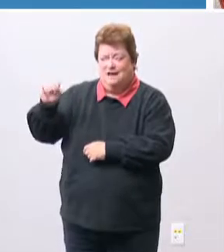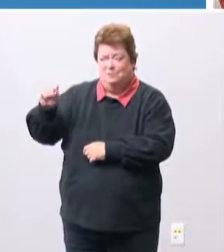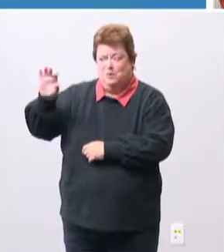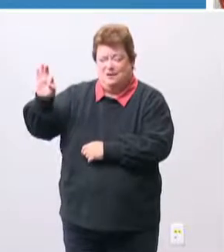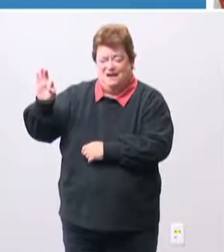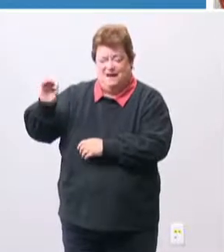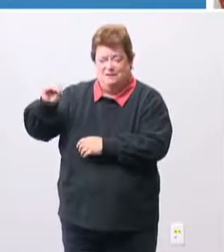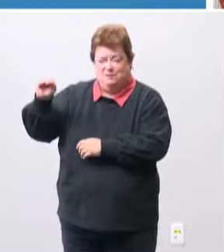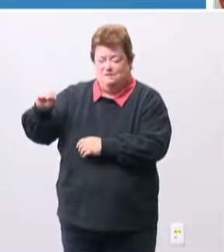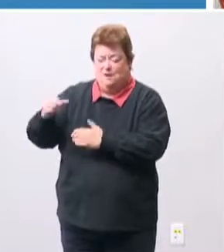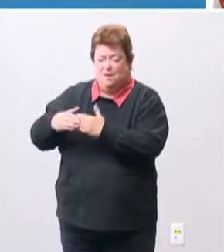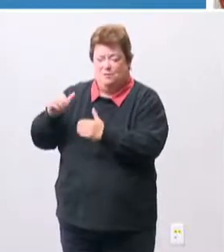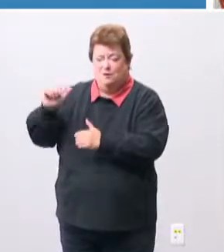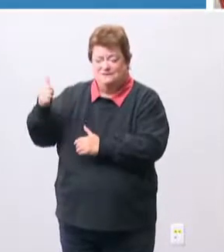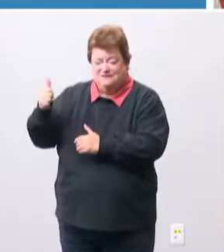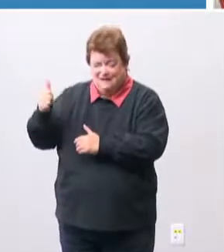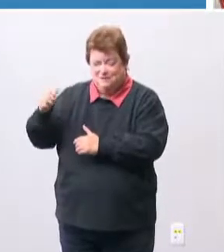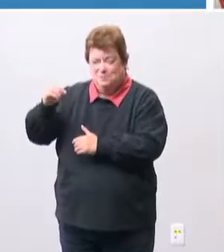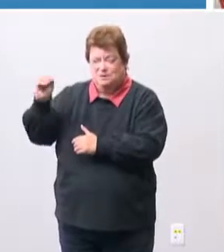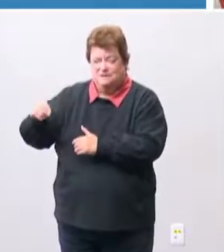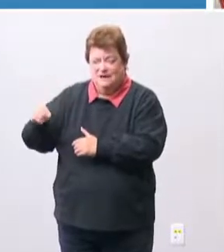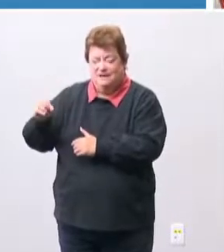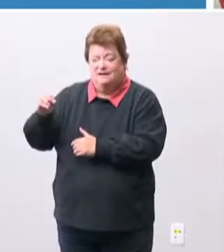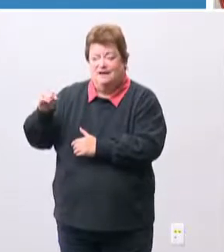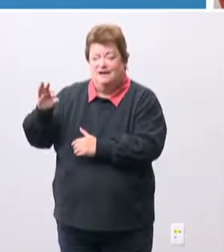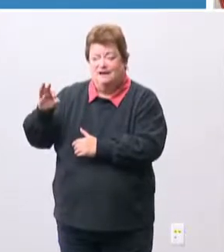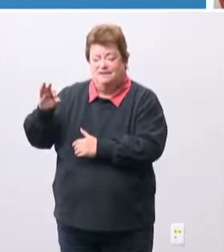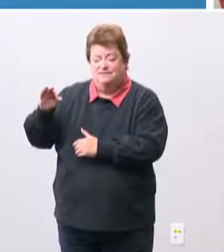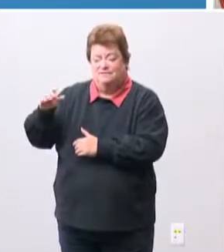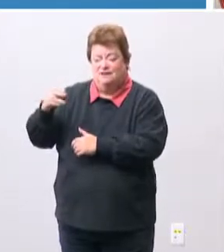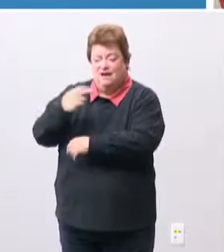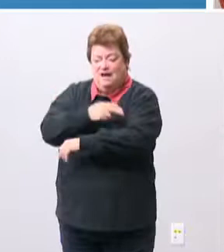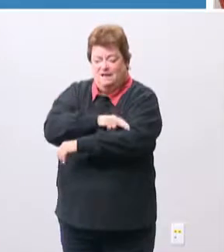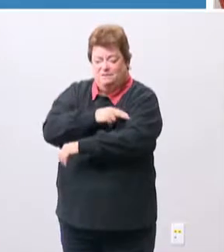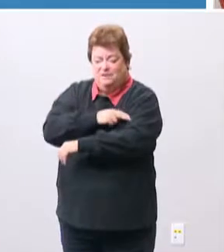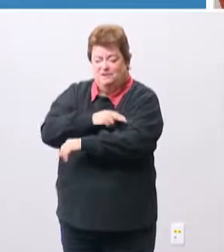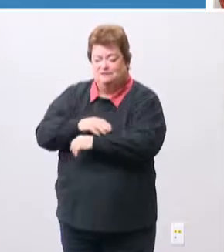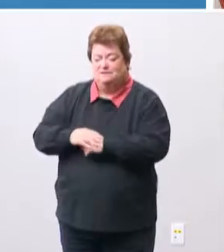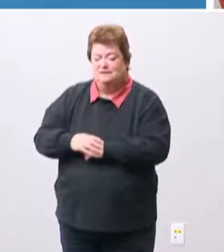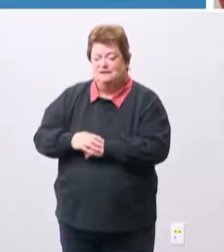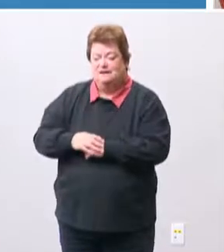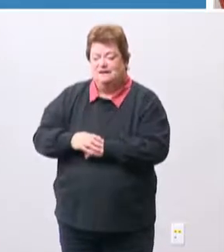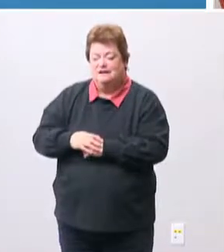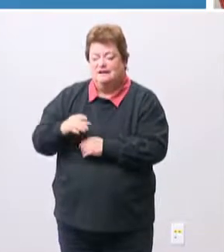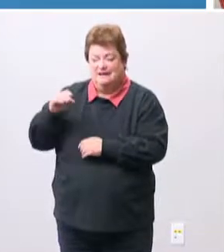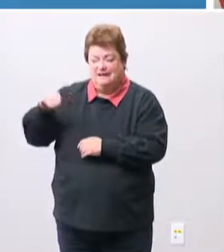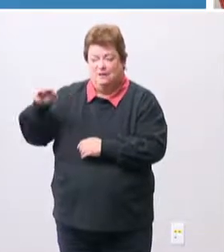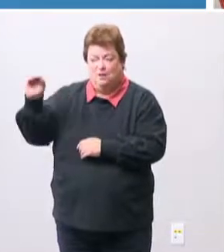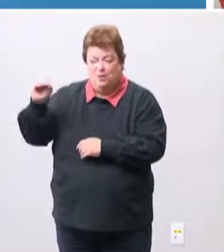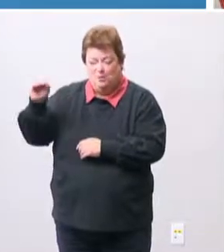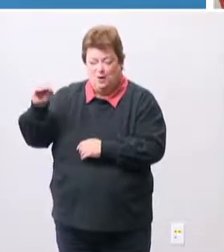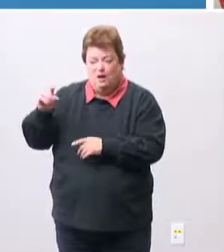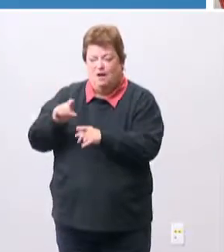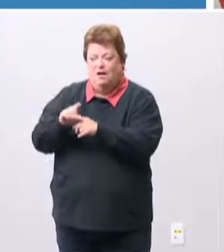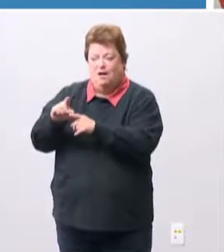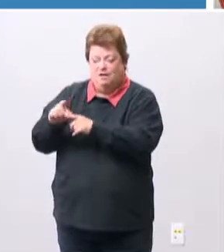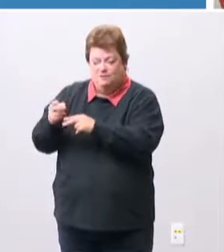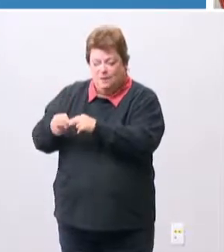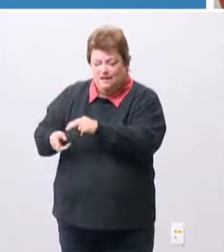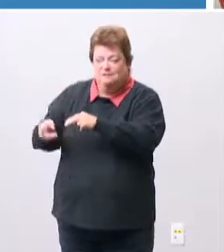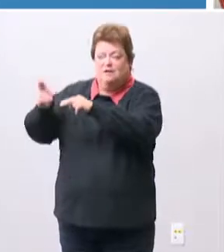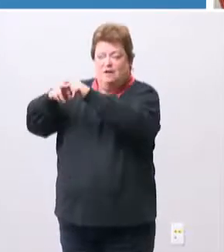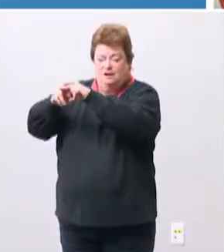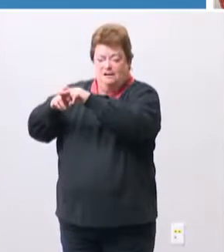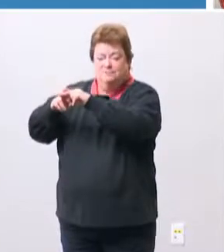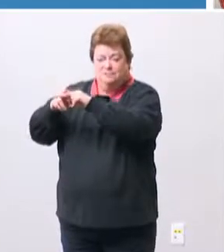over 10% capacity for hospitalization. The cases in Omaha have also gone up